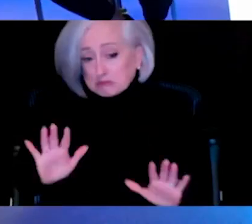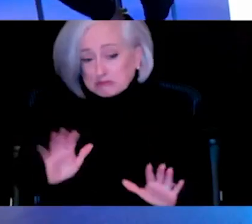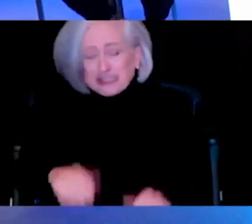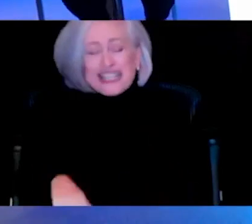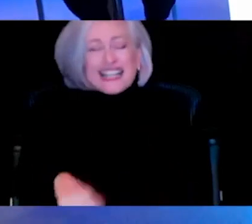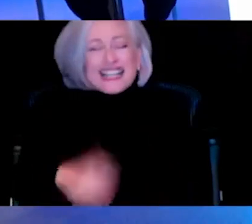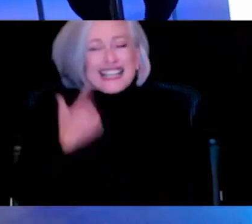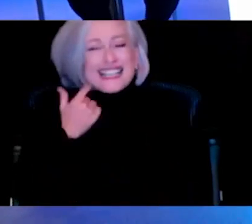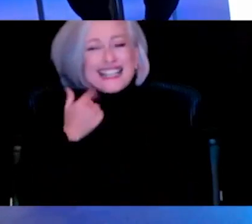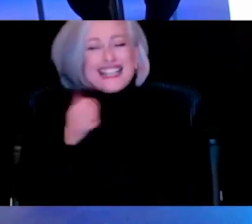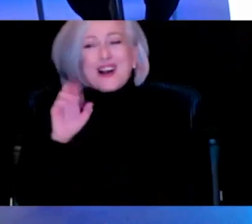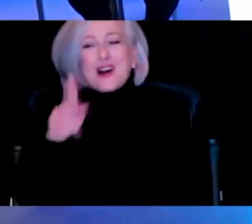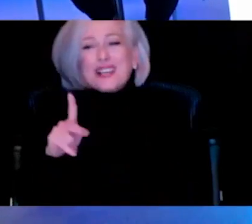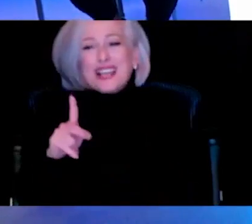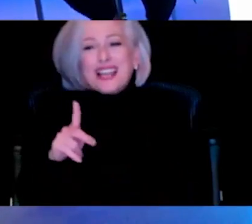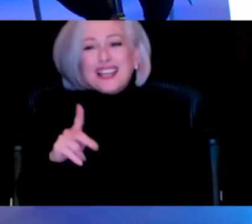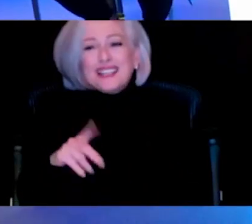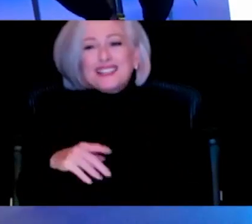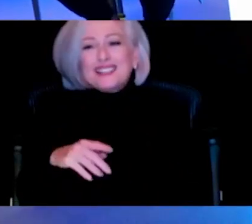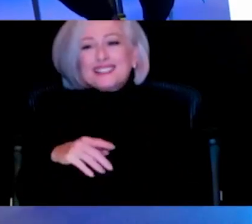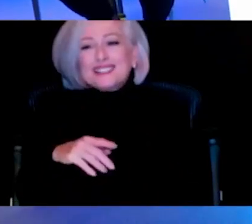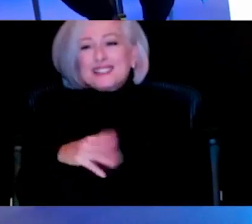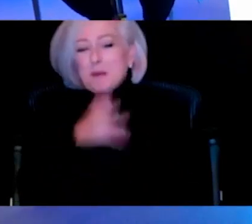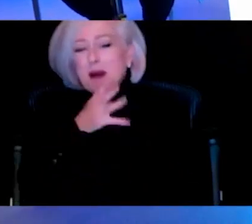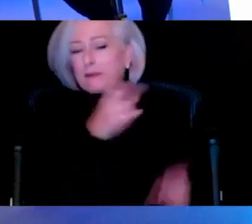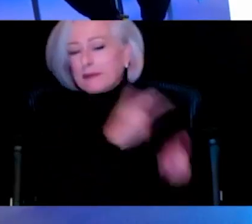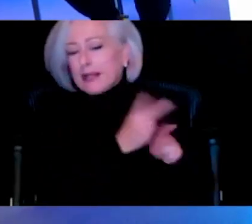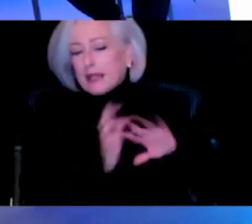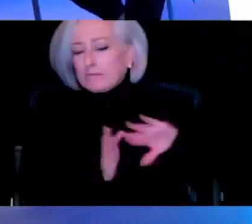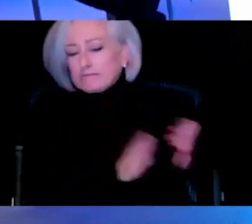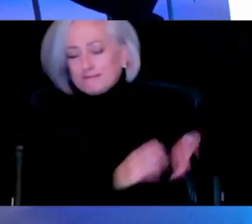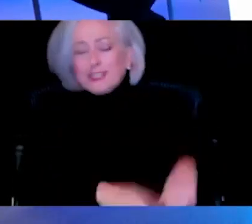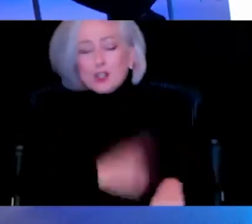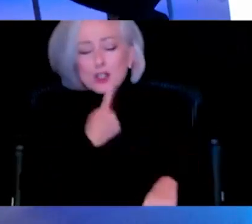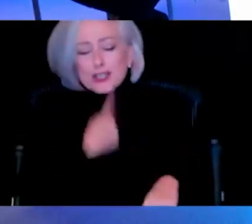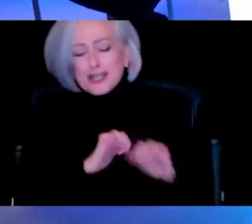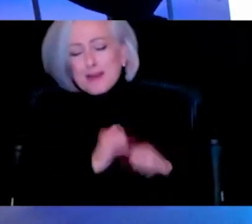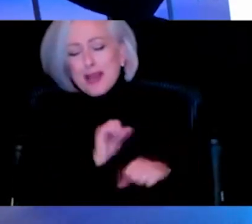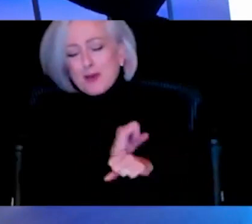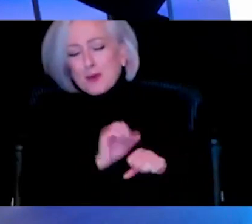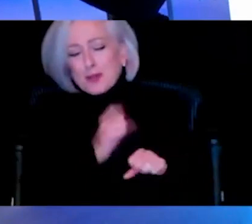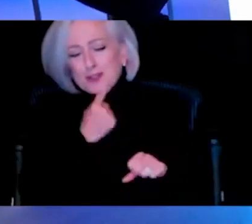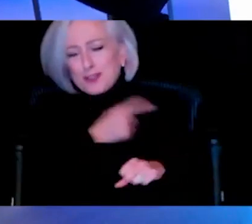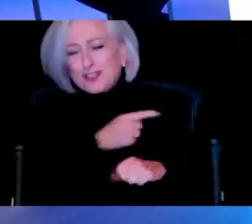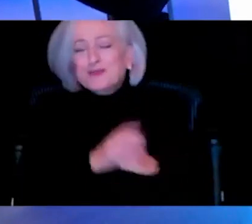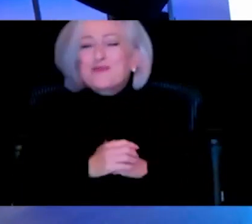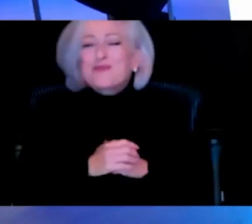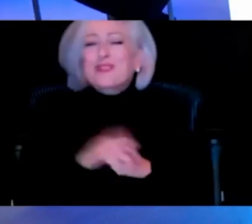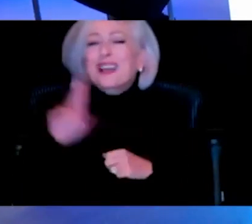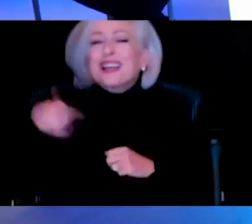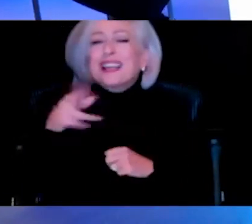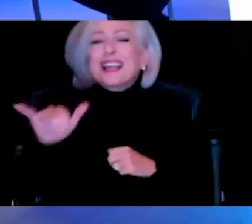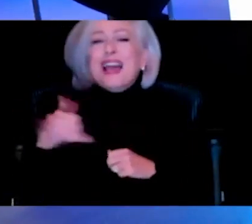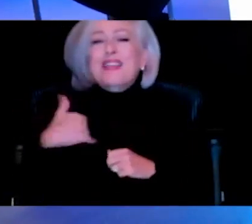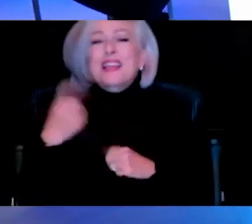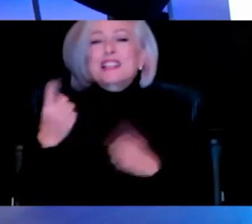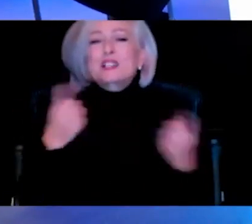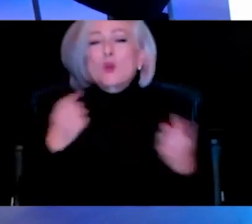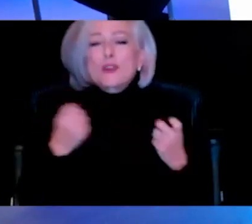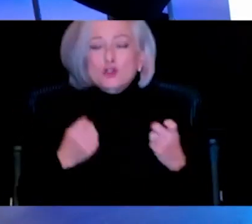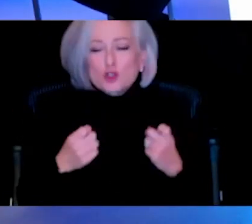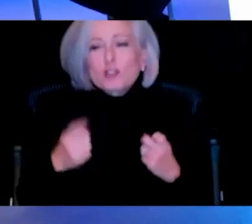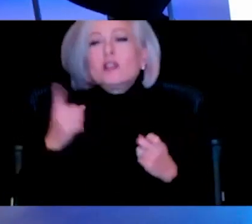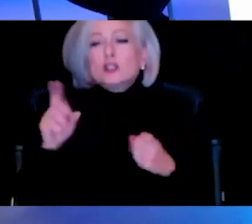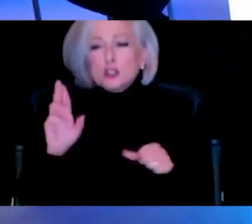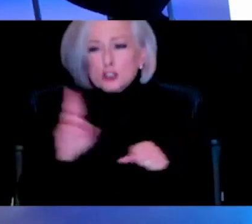Okay, we'll let Mama keep on that. She can tell me how it's working. Okay, so Kathy has a question. She says she has been using, and I